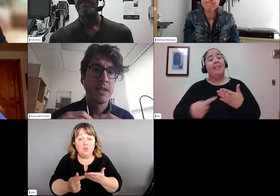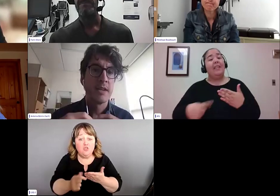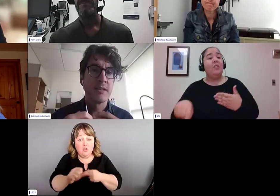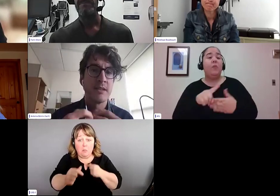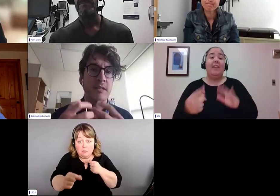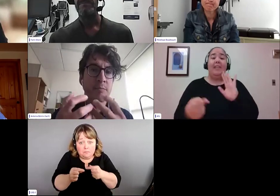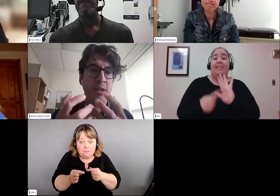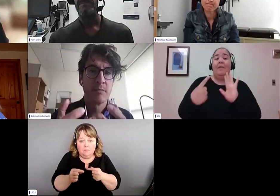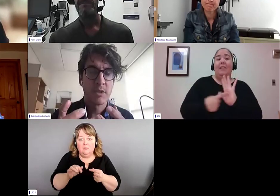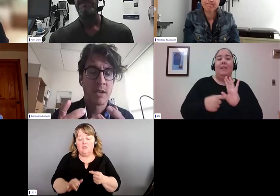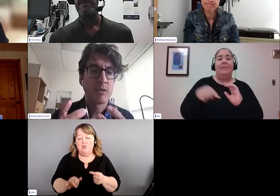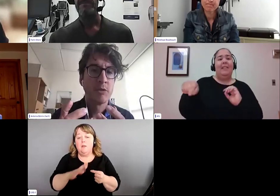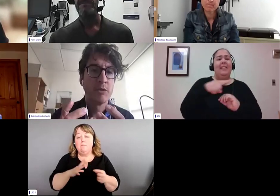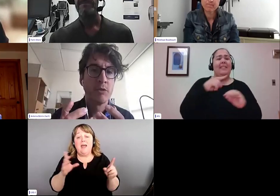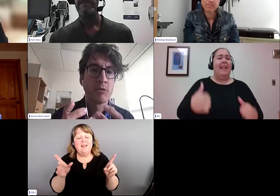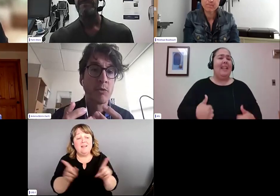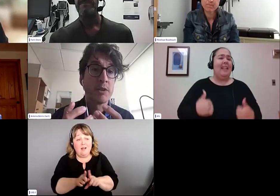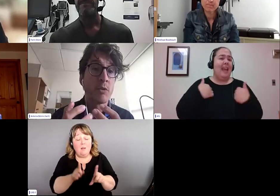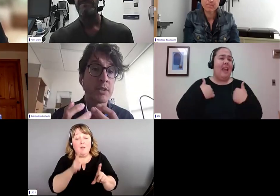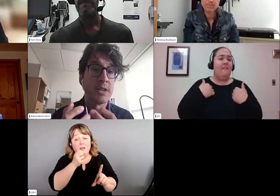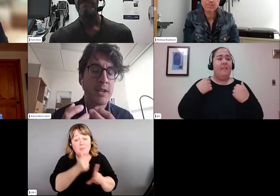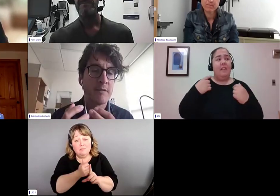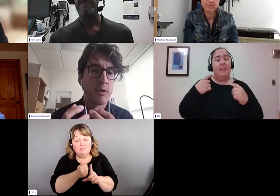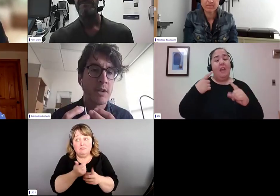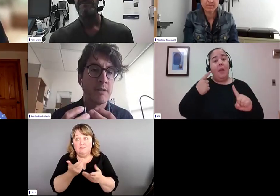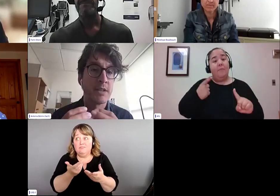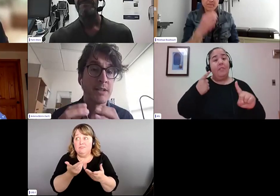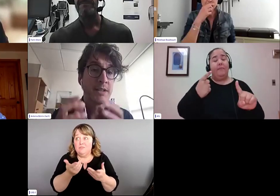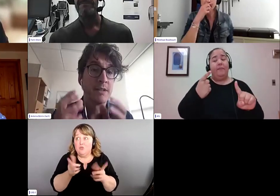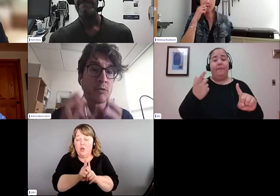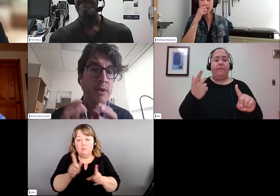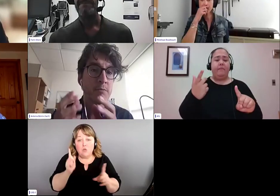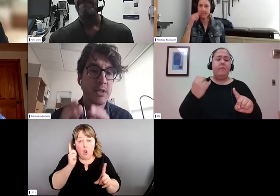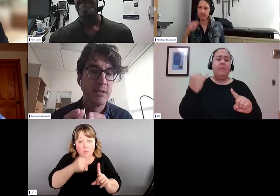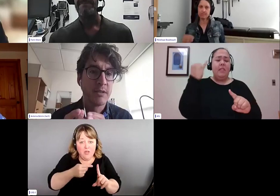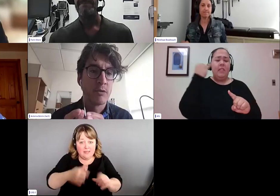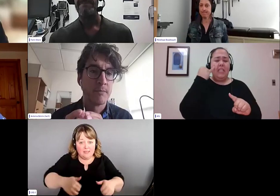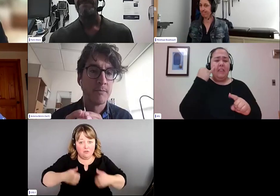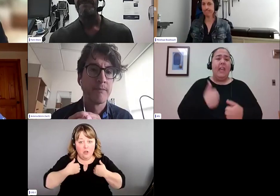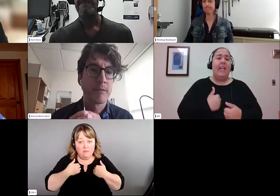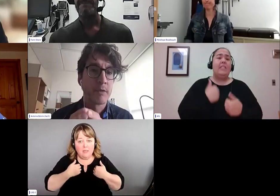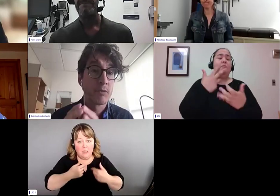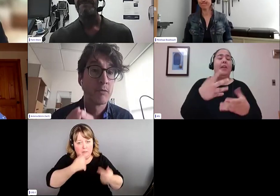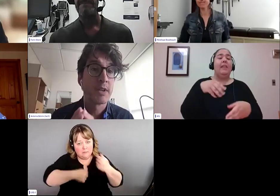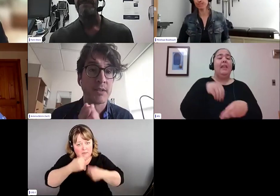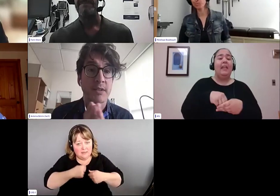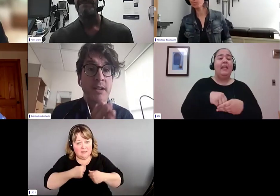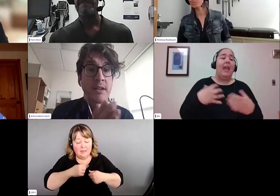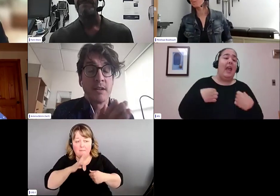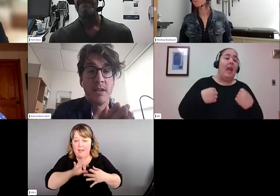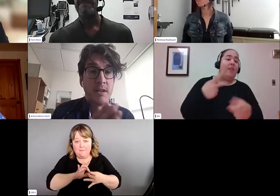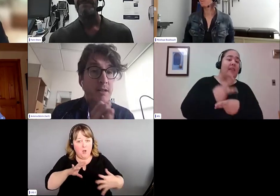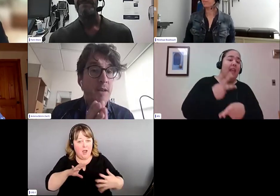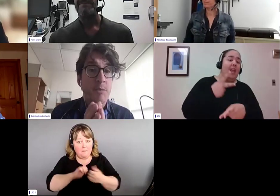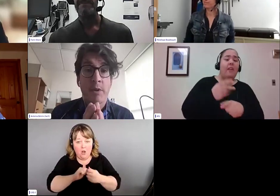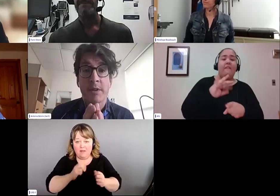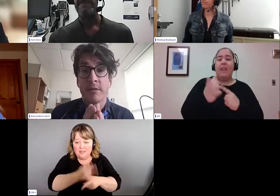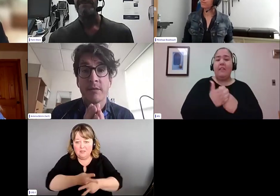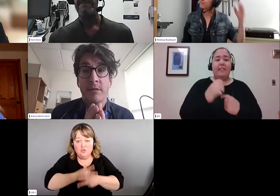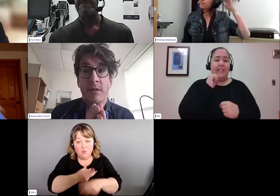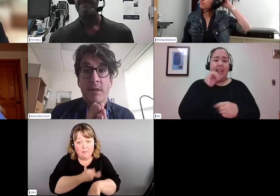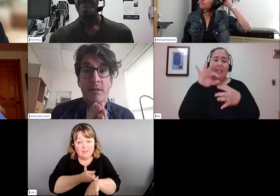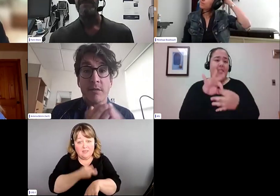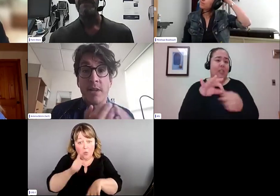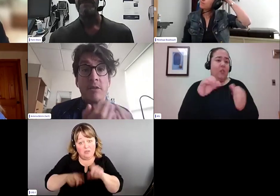sometimes these life objectives, even if they are expressed in a healthcare environment, have nothing to do with